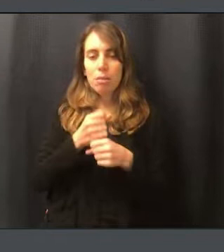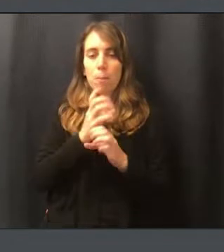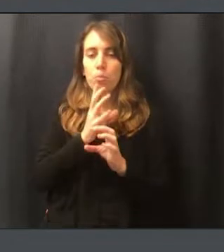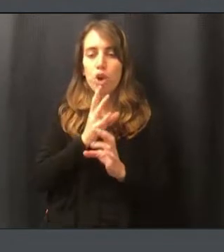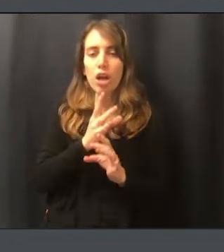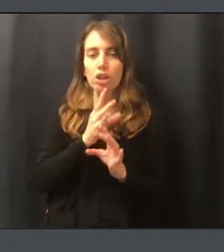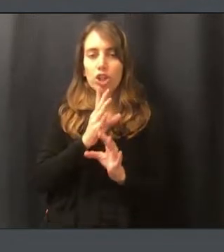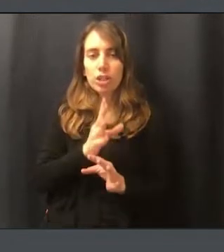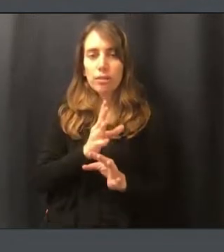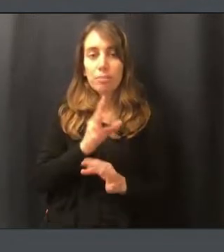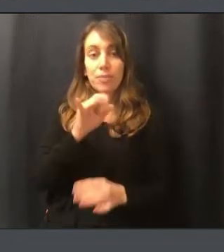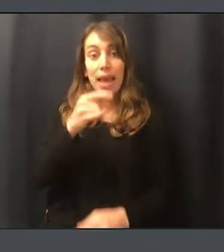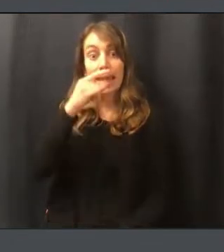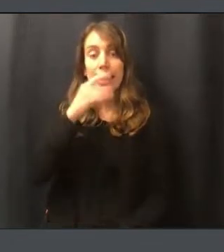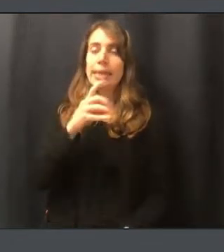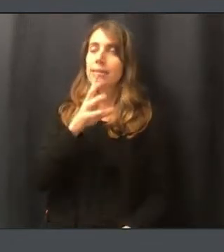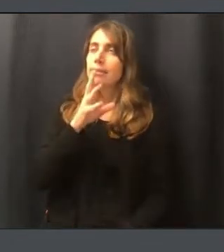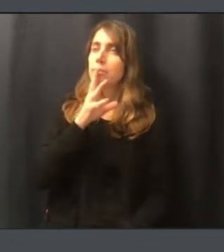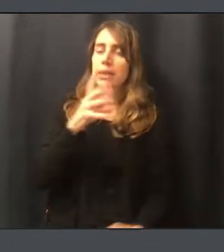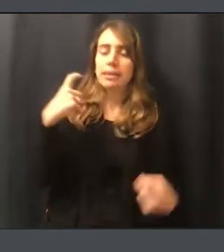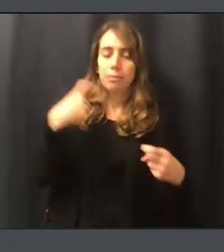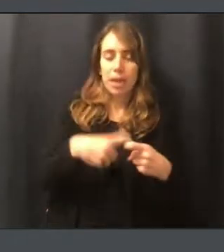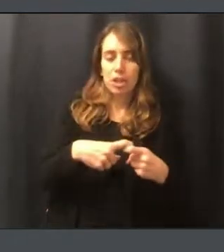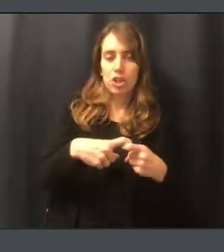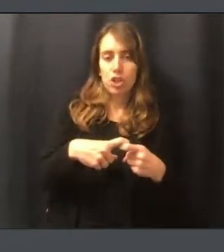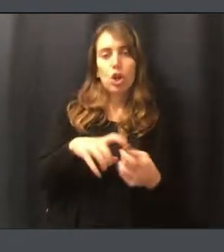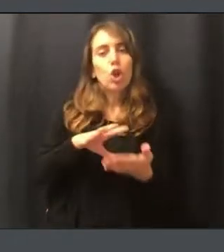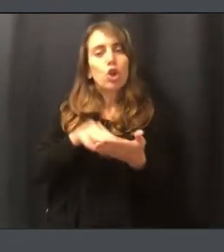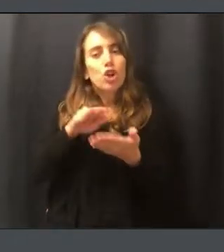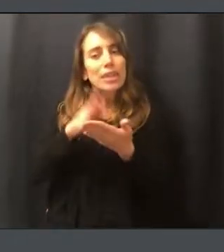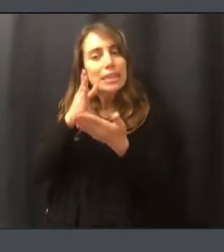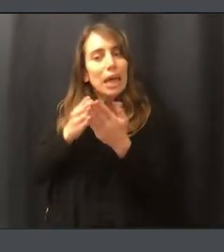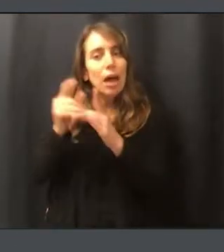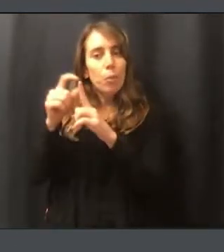a kid who speaks Spanish, who's learning some words in English.